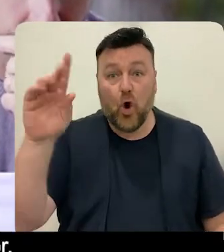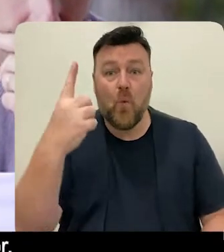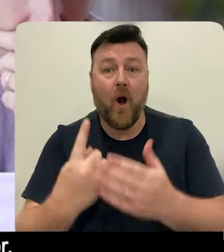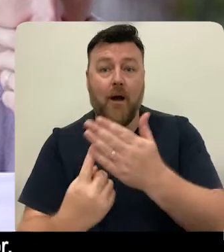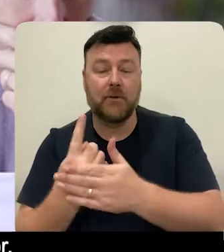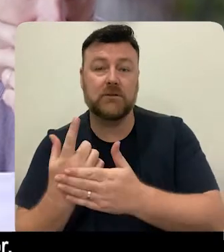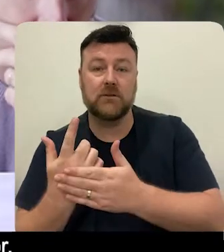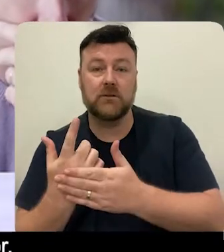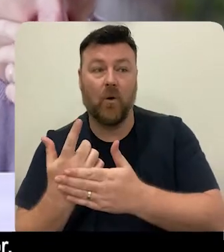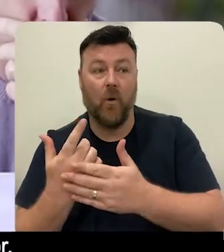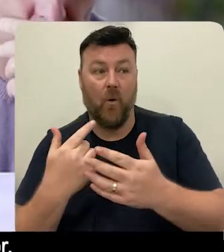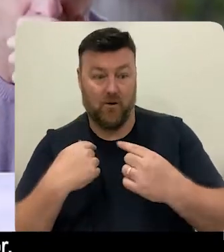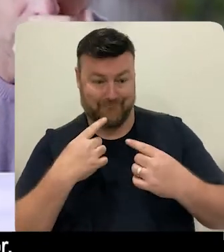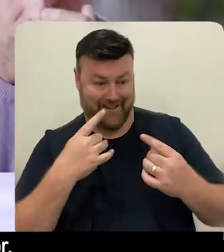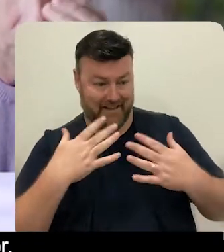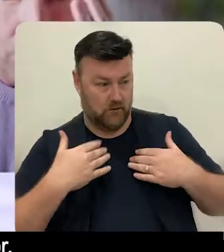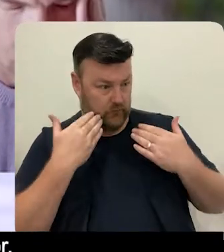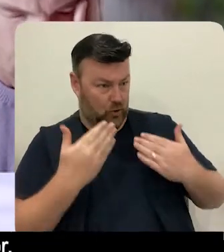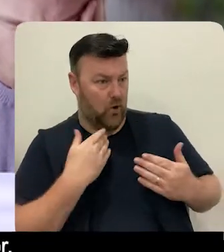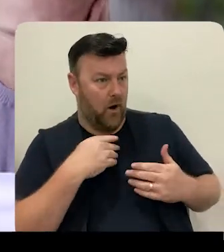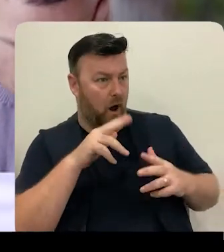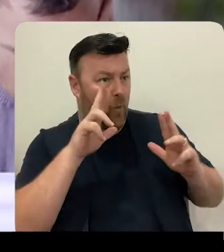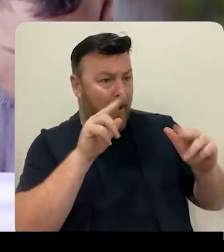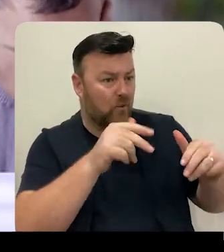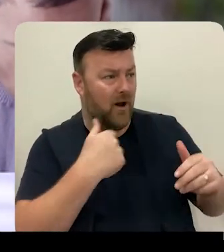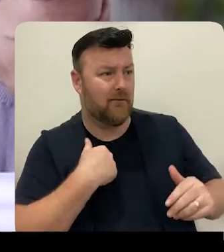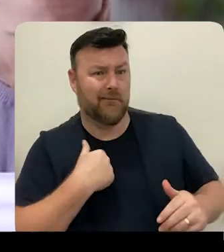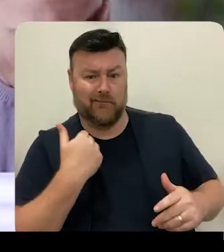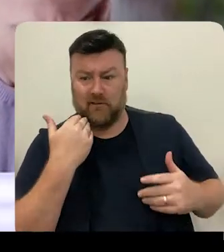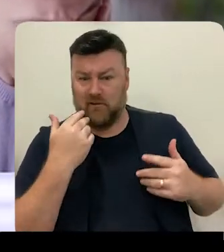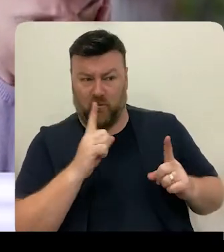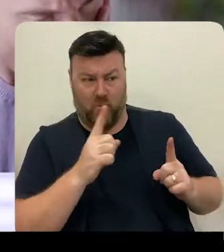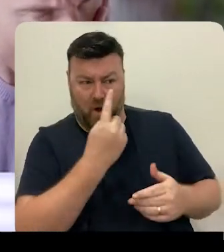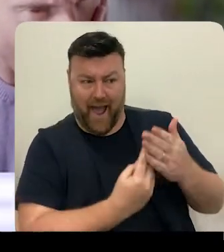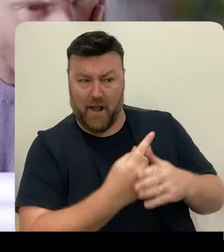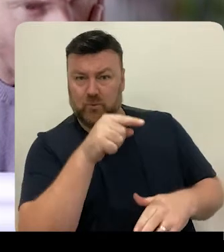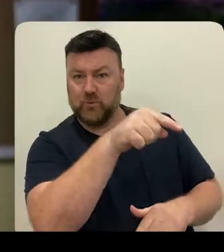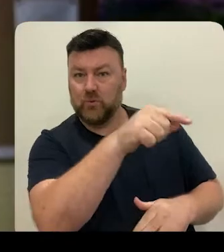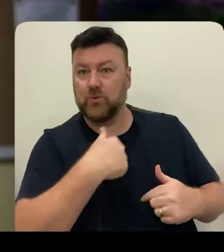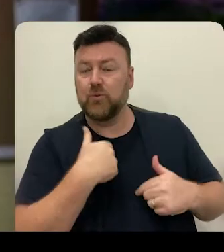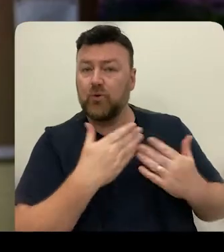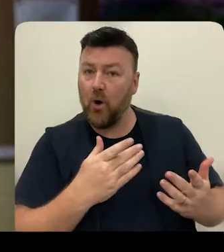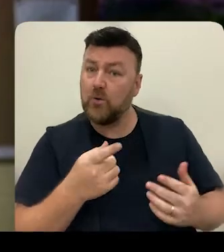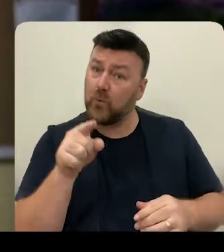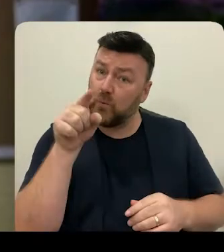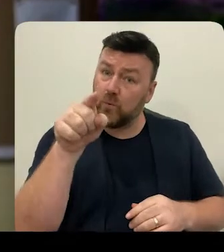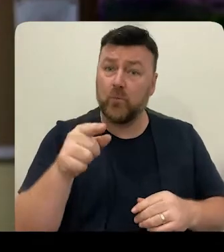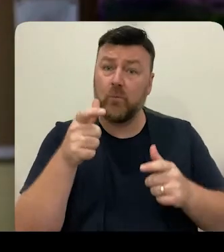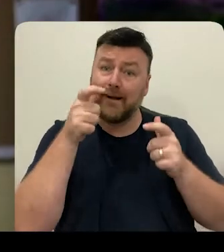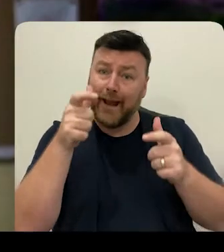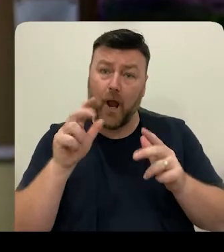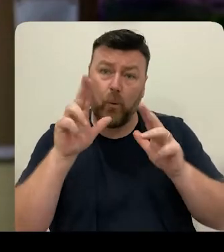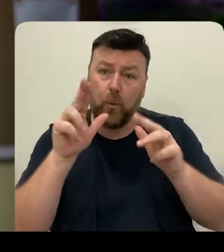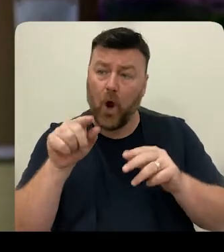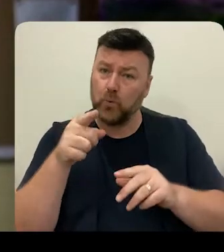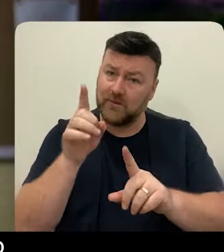happened to the particular person that they're caring for. They should also seek support, and very important to know